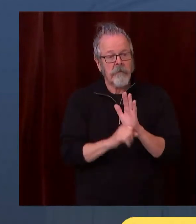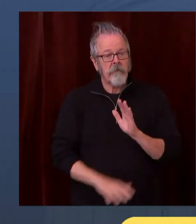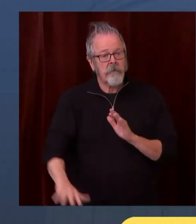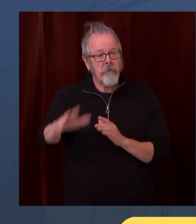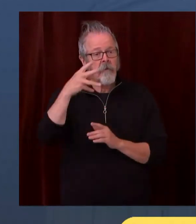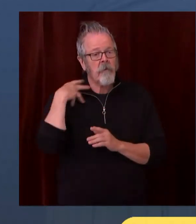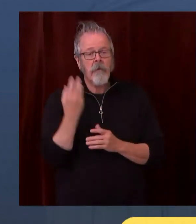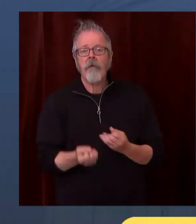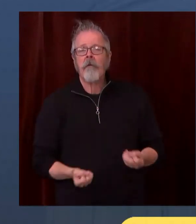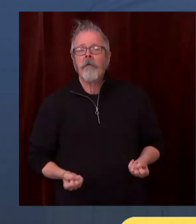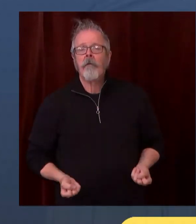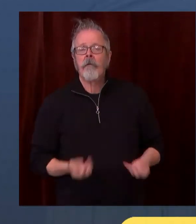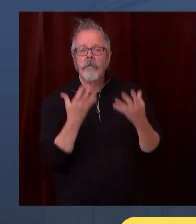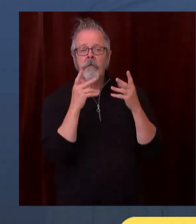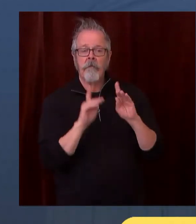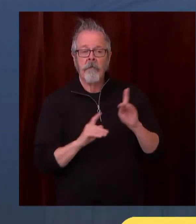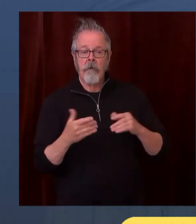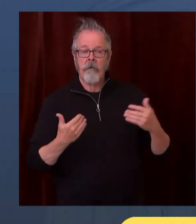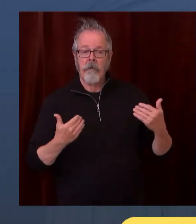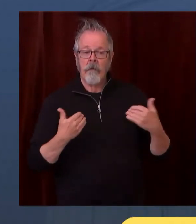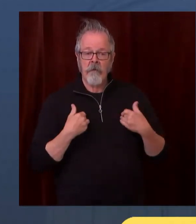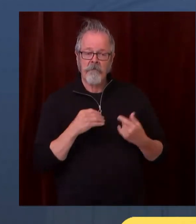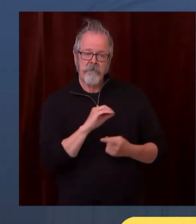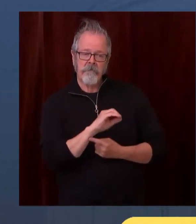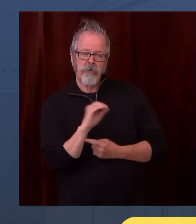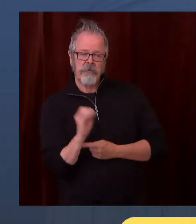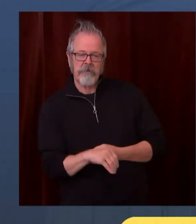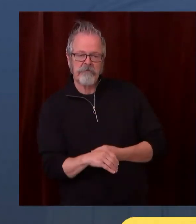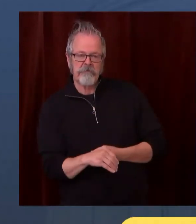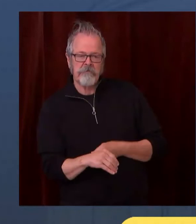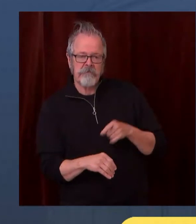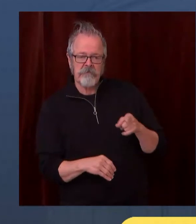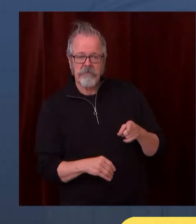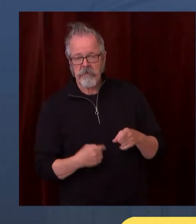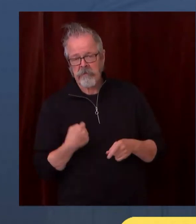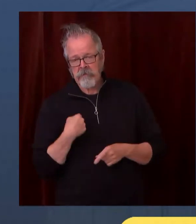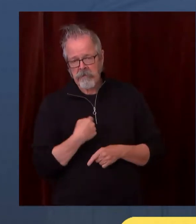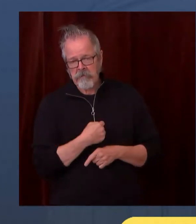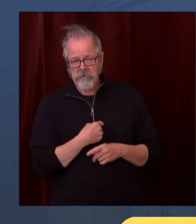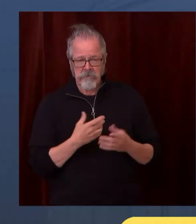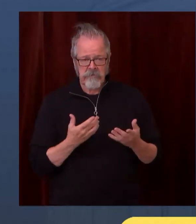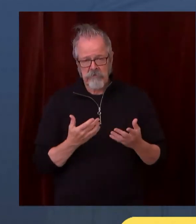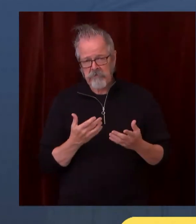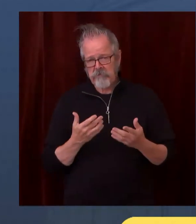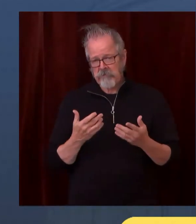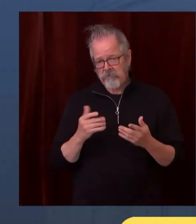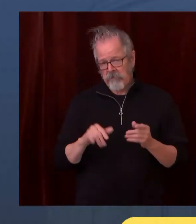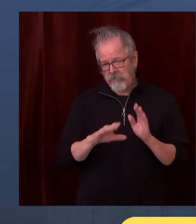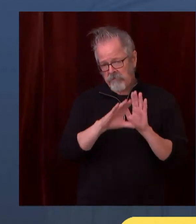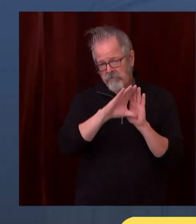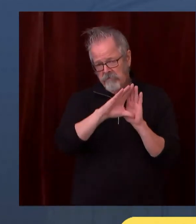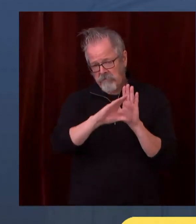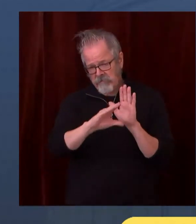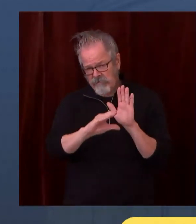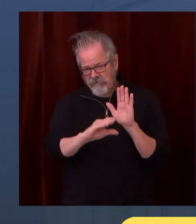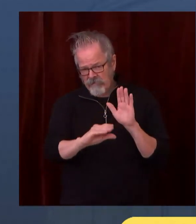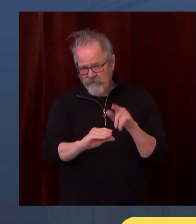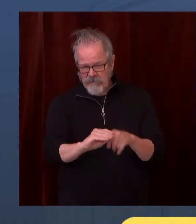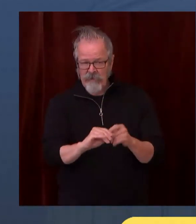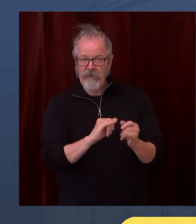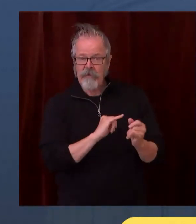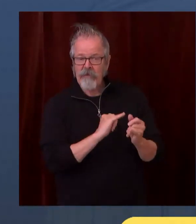just, we got to take that with a big grain of salt, because this thing can just spring back at you, and it has in other states.